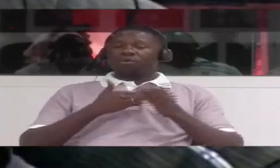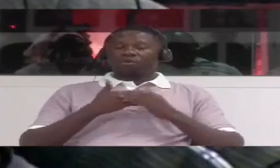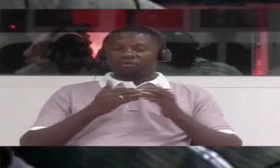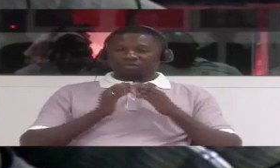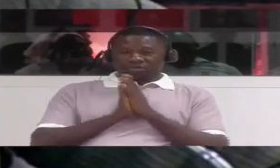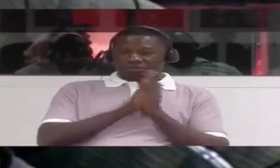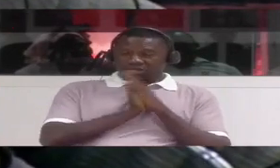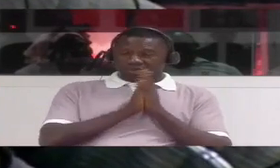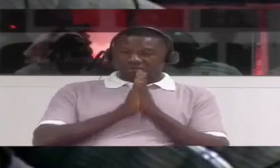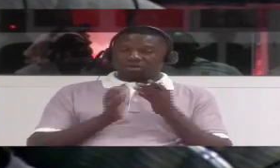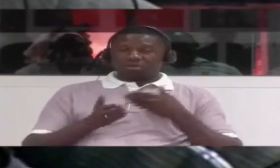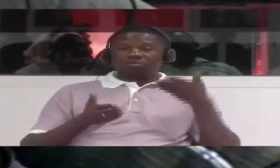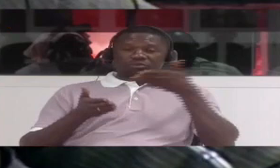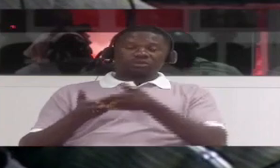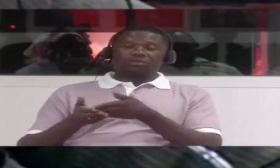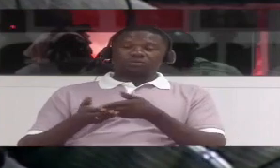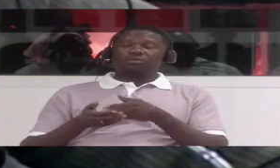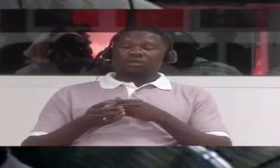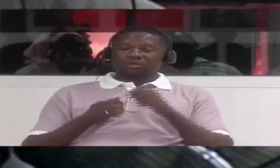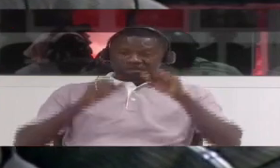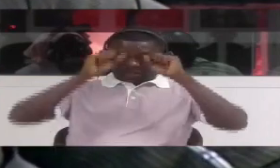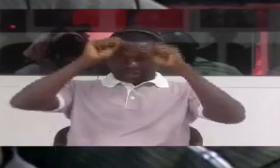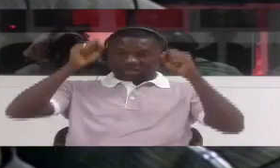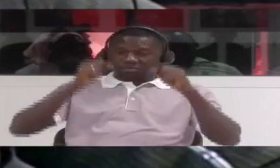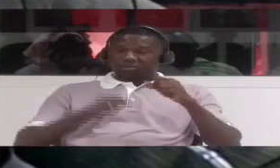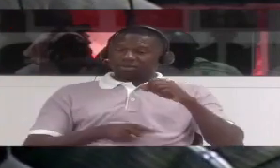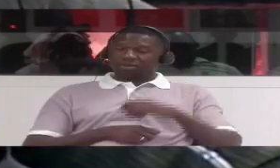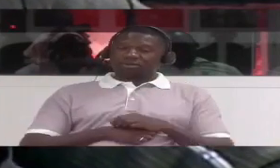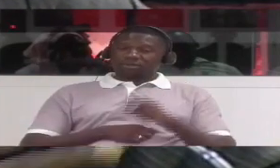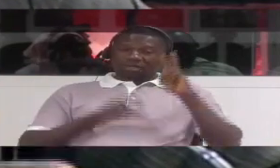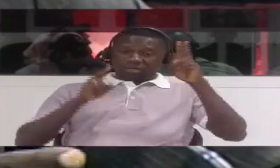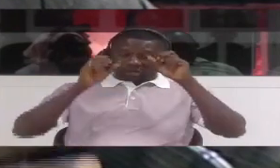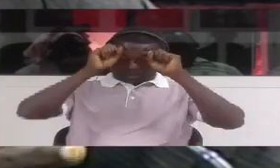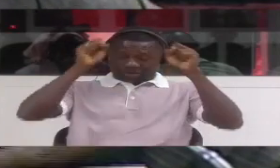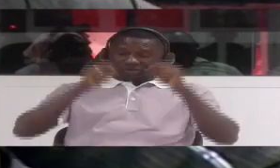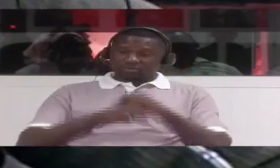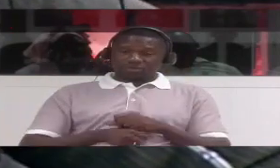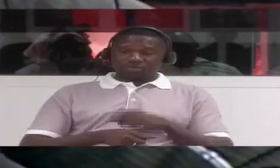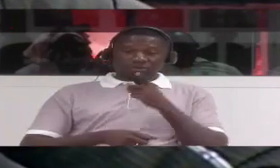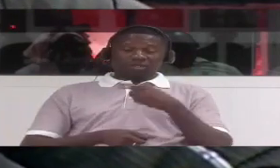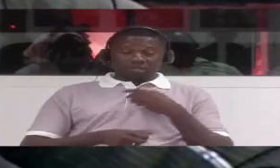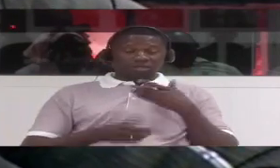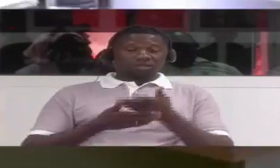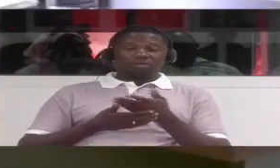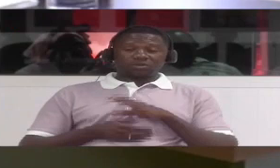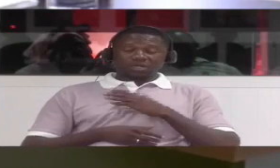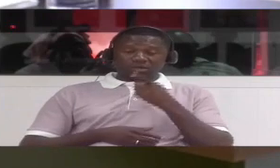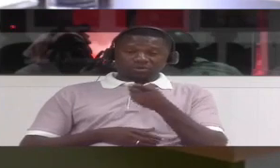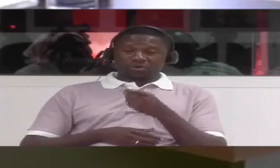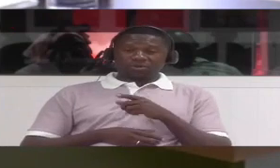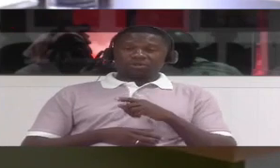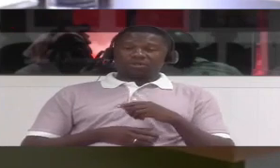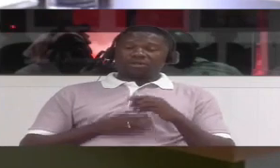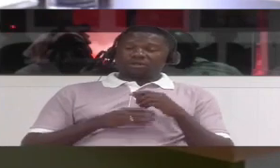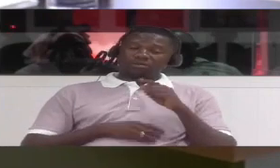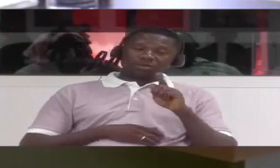were put in place by the Jammeh regime. But there are still concerns, as you said, indicated by the GPU. They're challenging